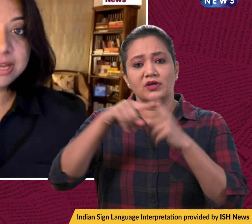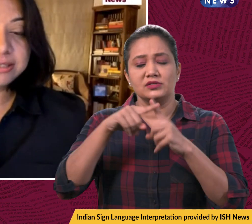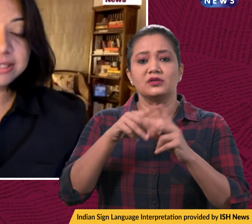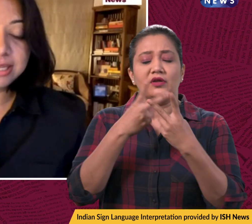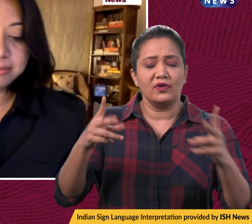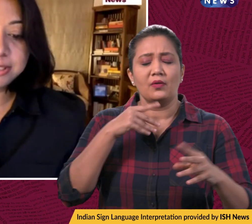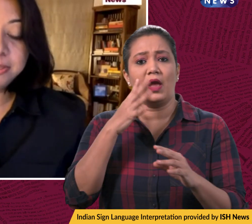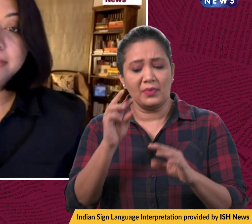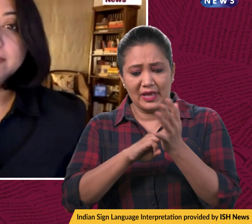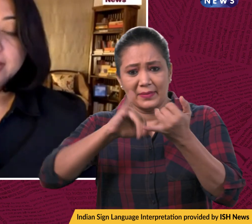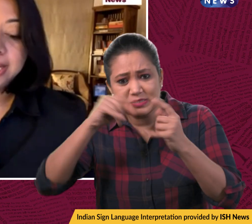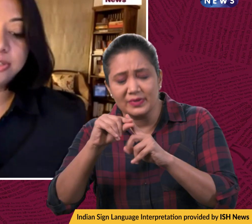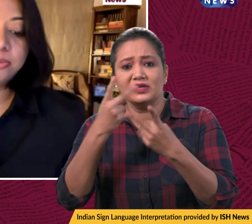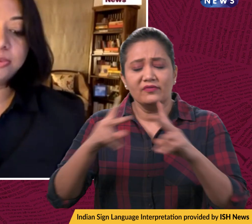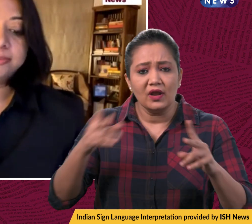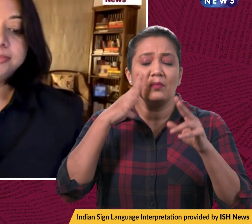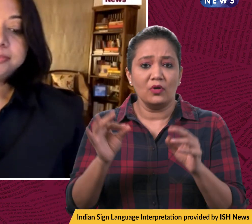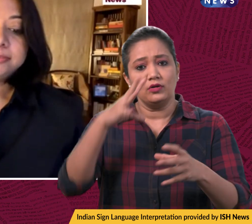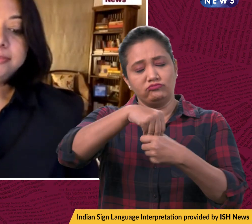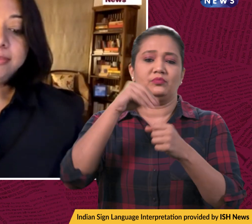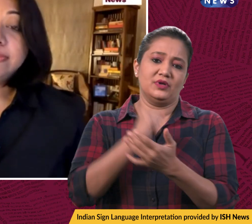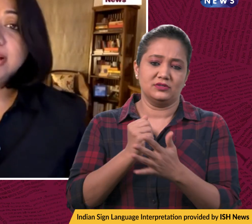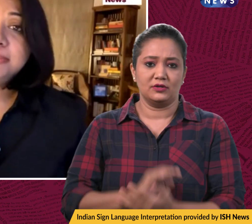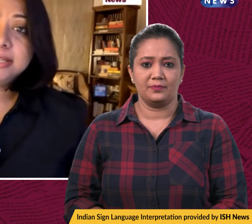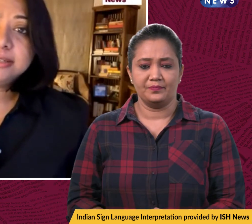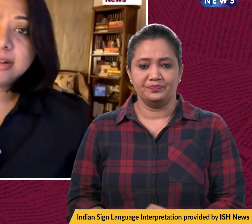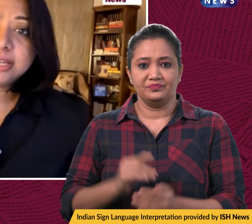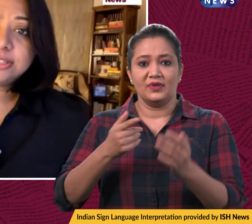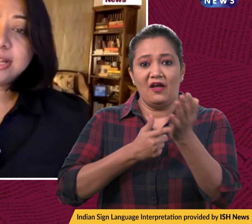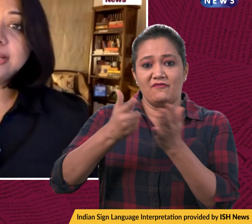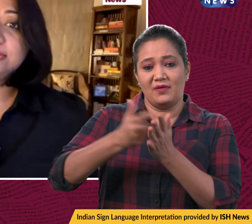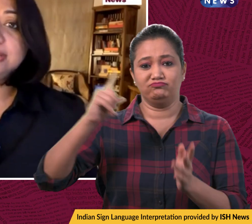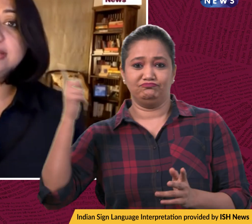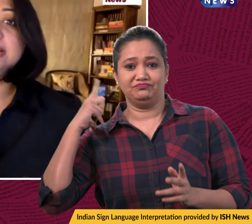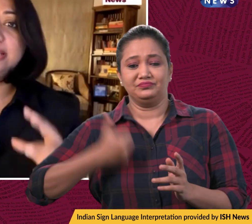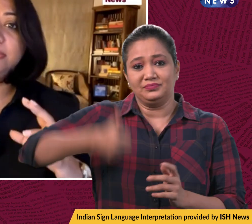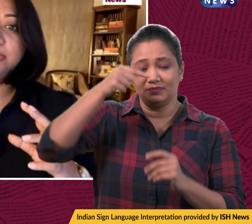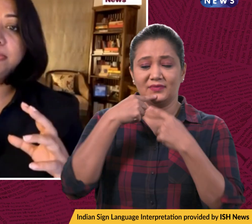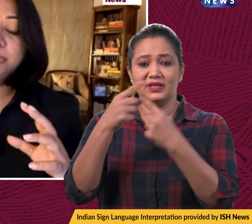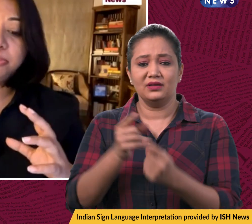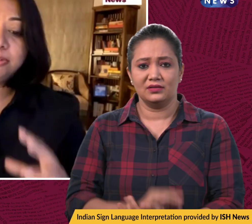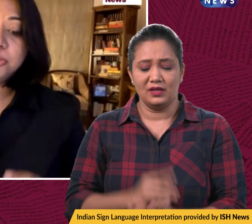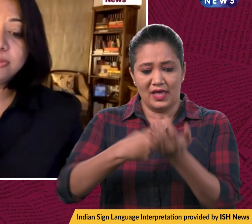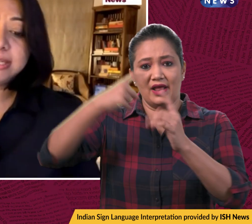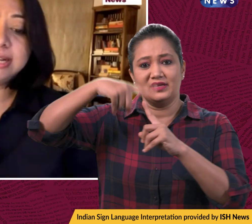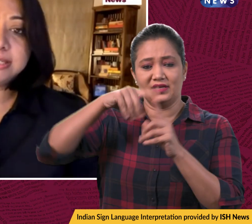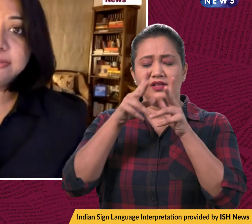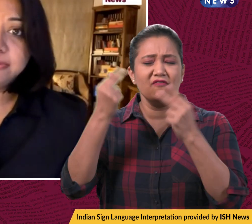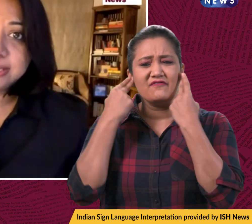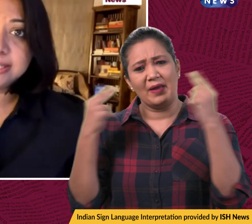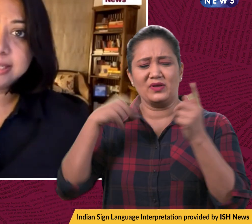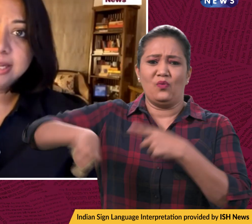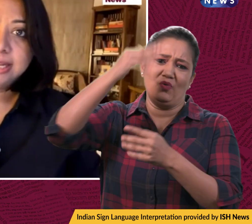to guarantee MSP," end quote. Farm leader Rakesh Tikait, who is one of the most